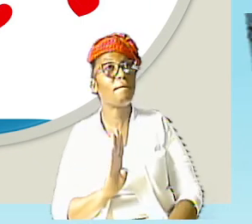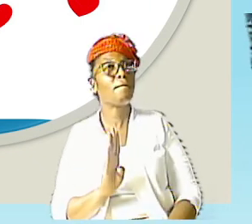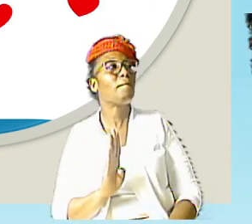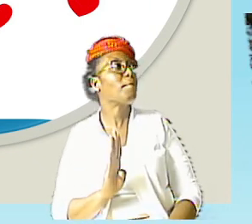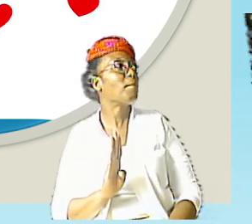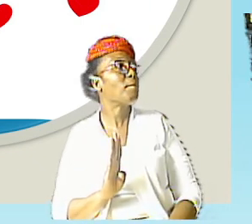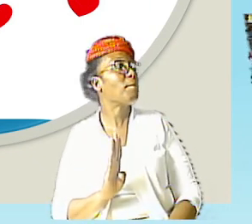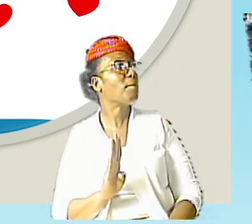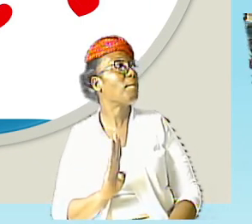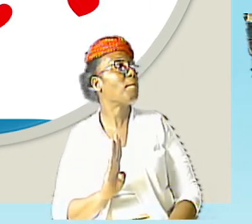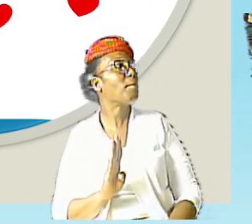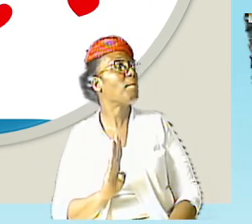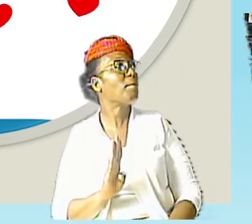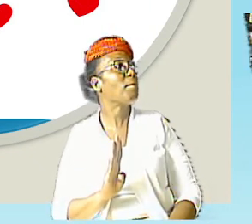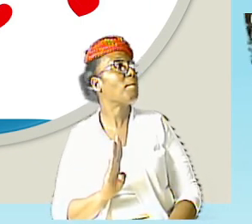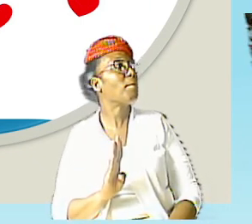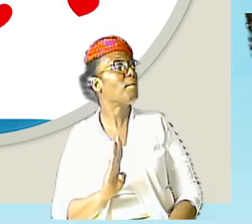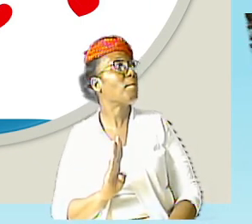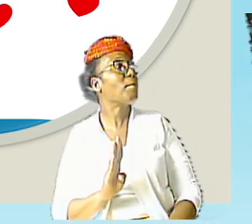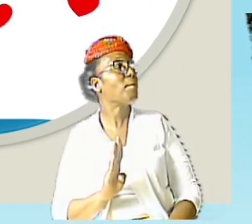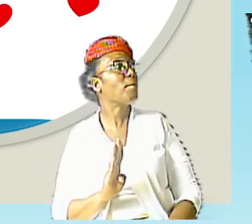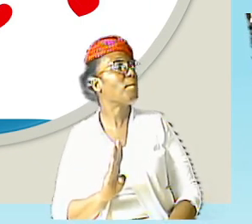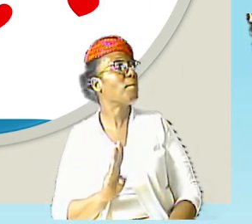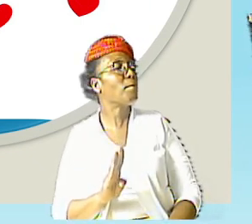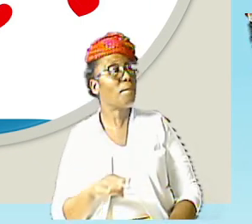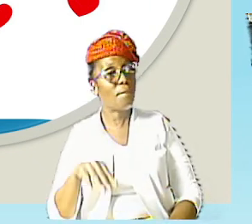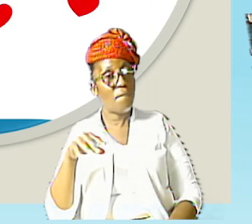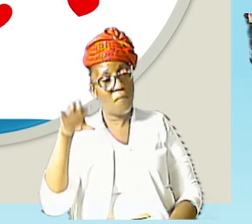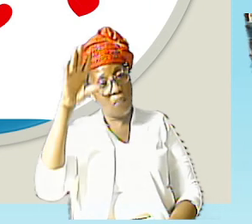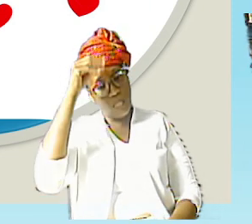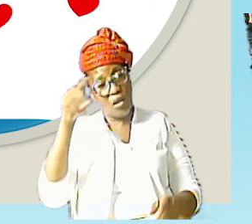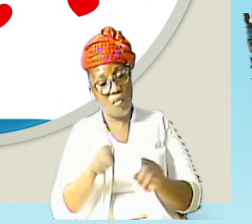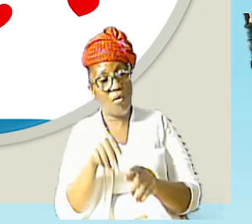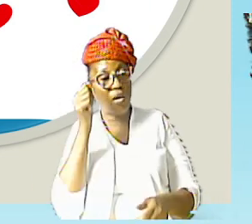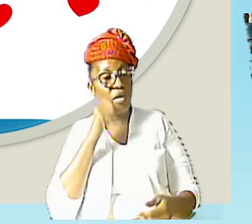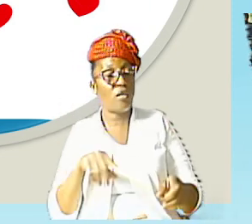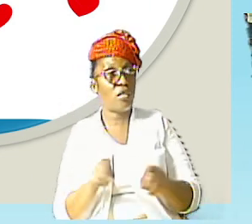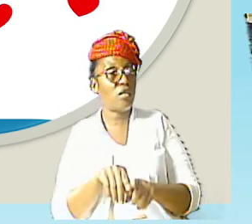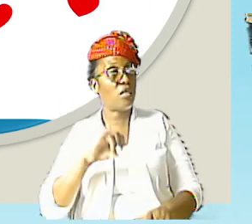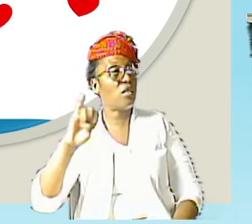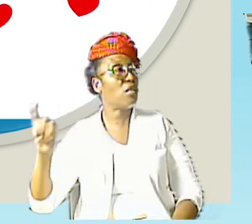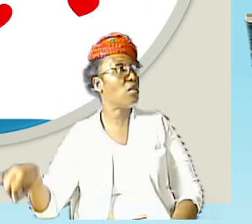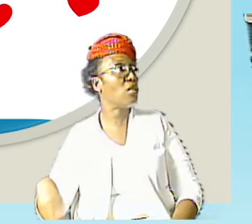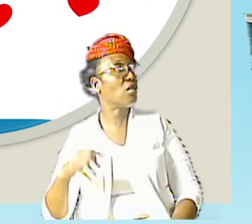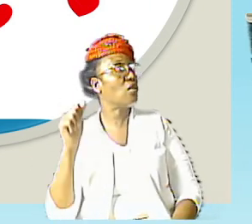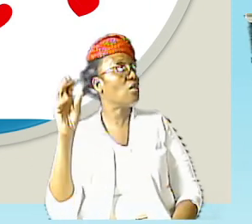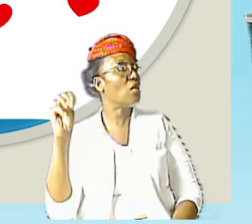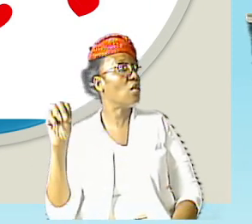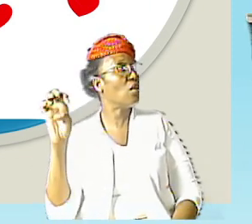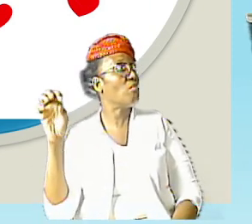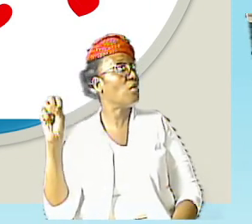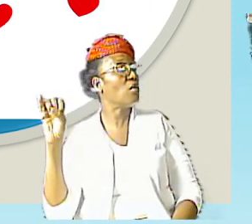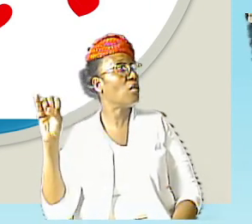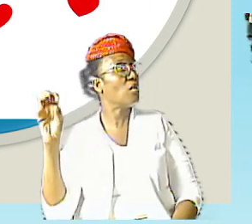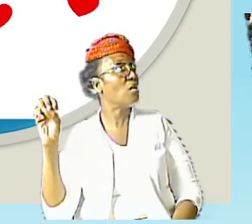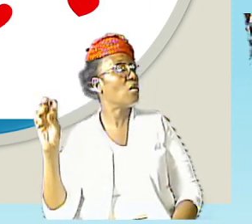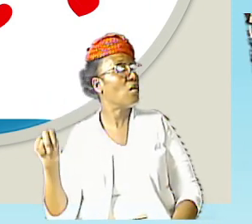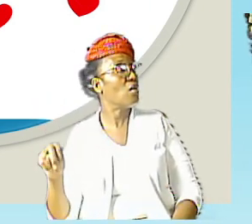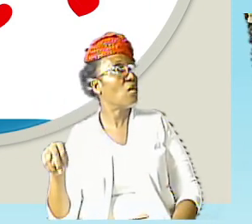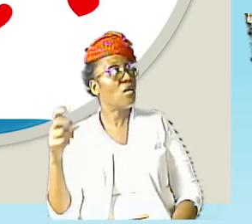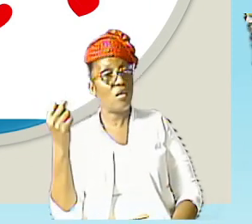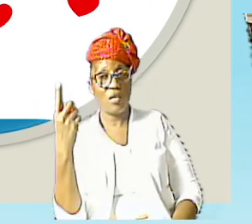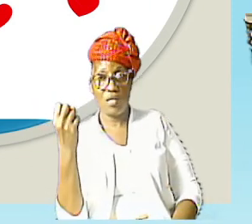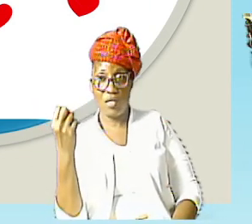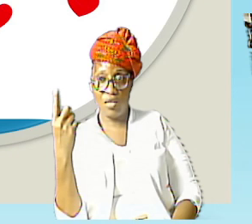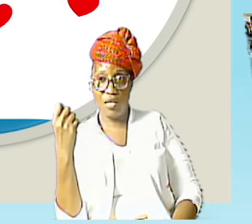coming, Roger and Janique Jameson, March 31st, 2012, 11